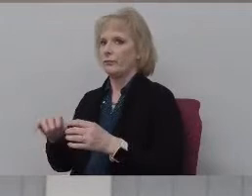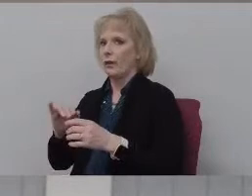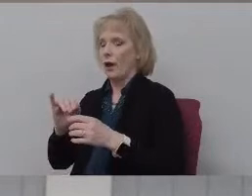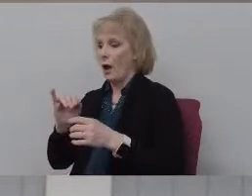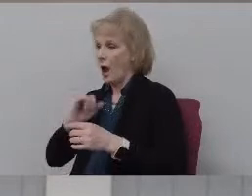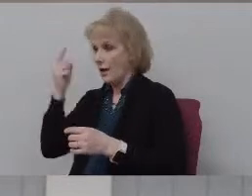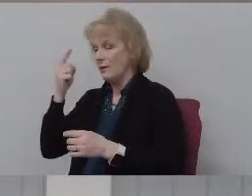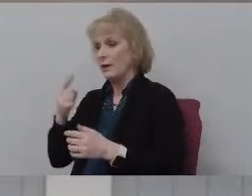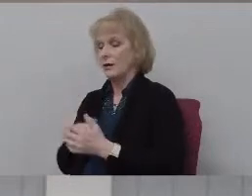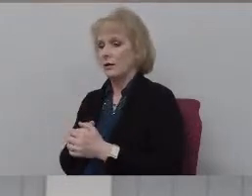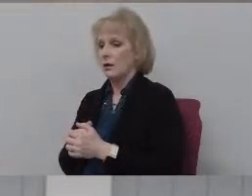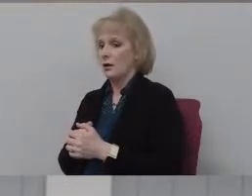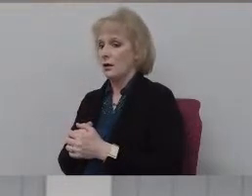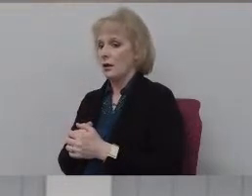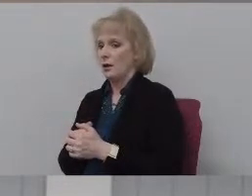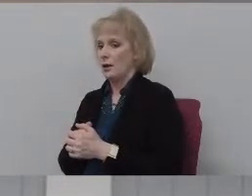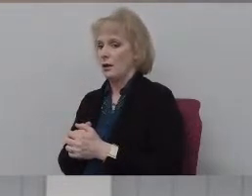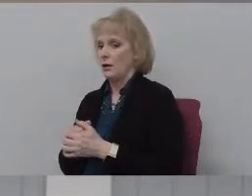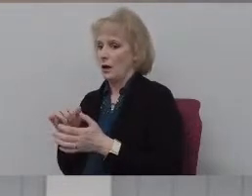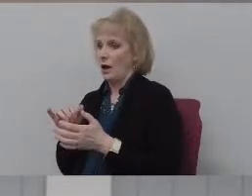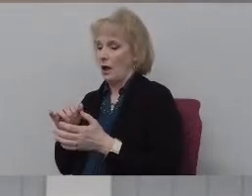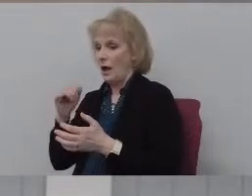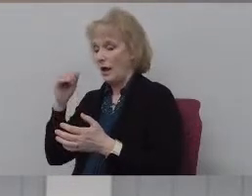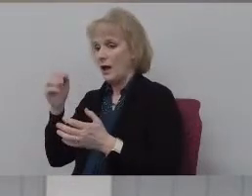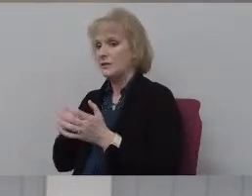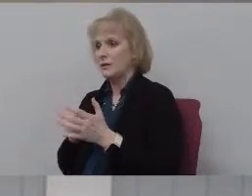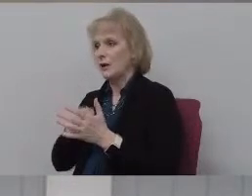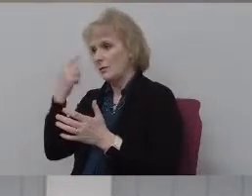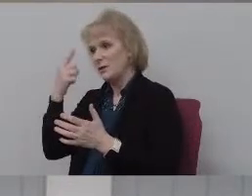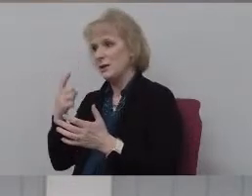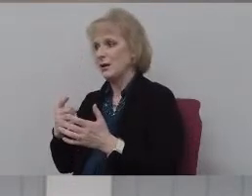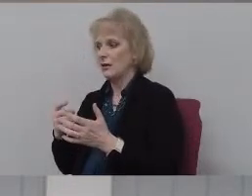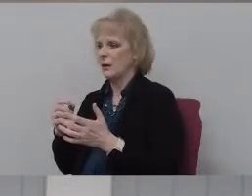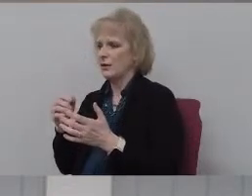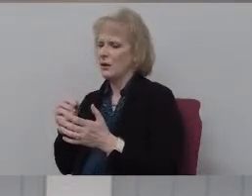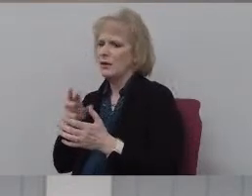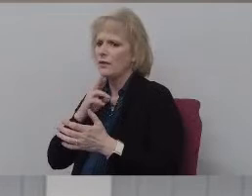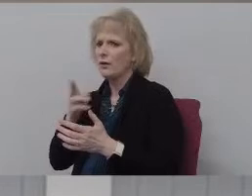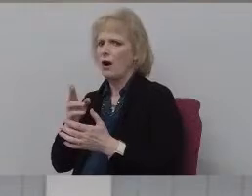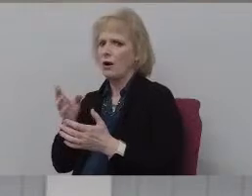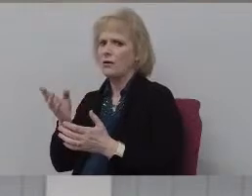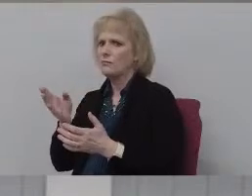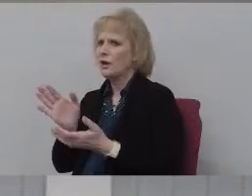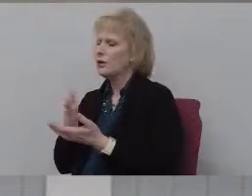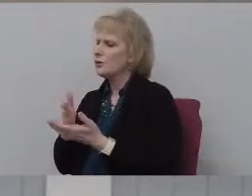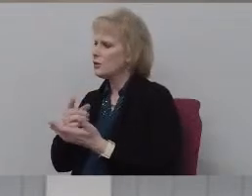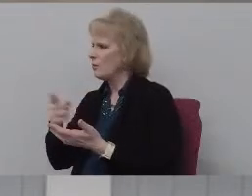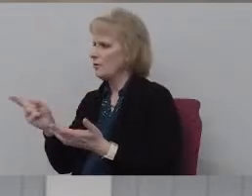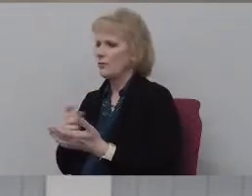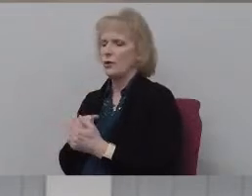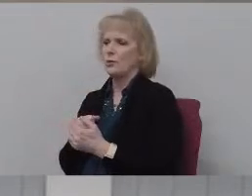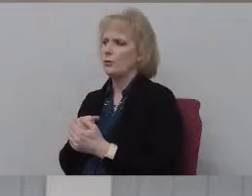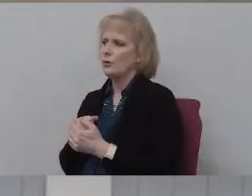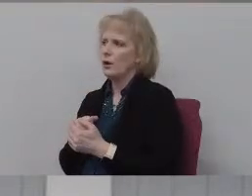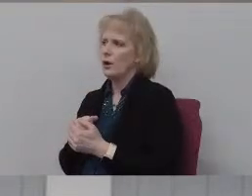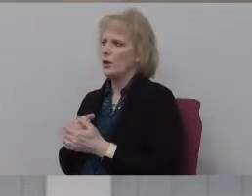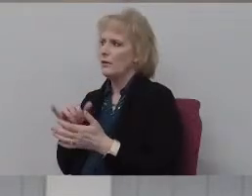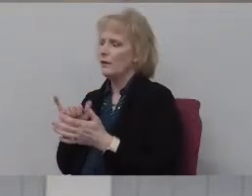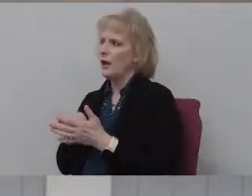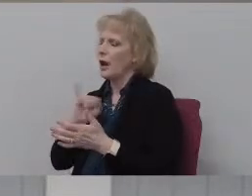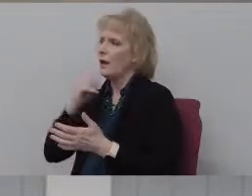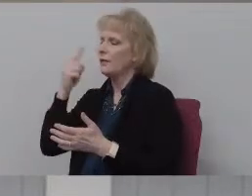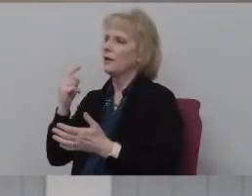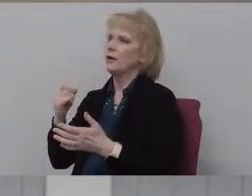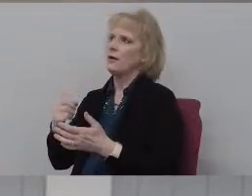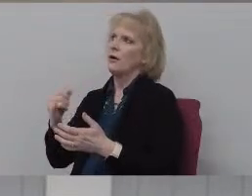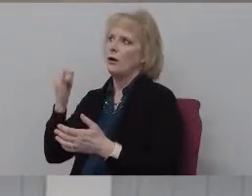when they pass. There are some people that I just don't think should pass. Just so you know, there are a few of you, I don't think it's the will of God for you to ever die.